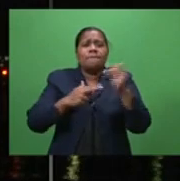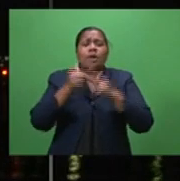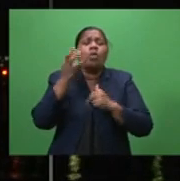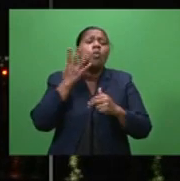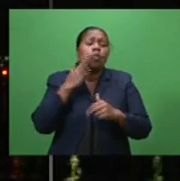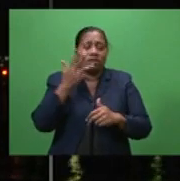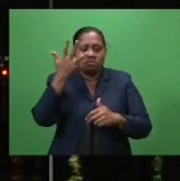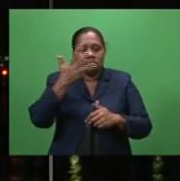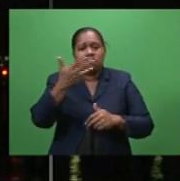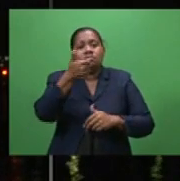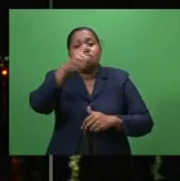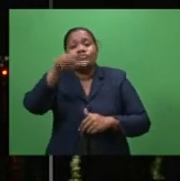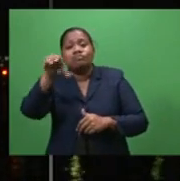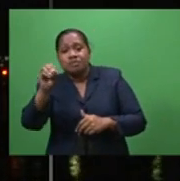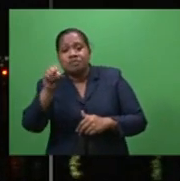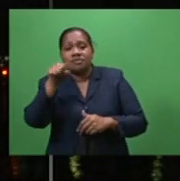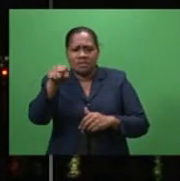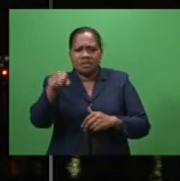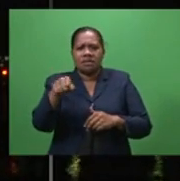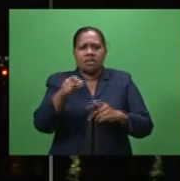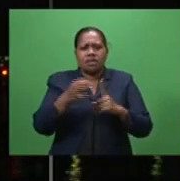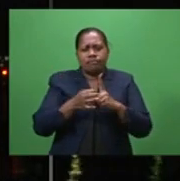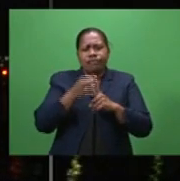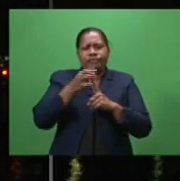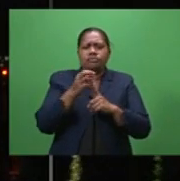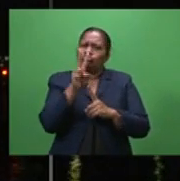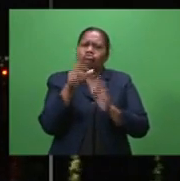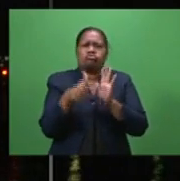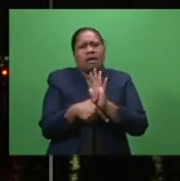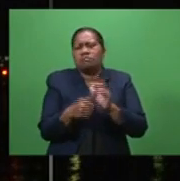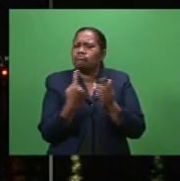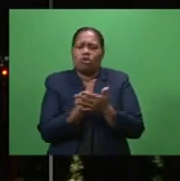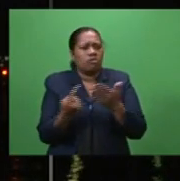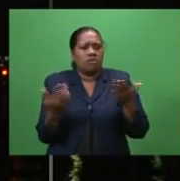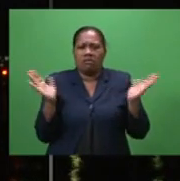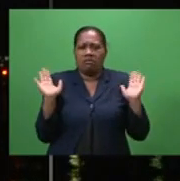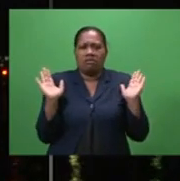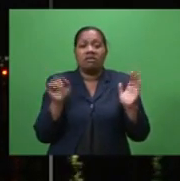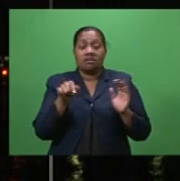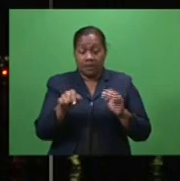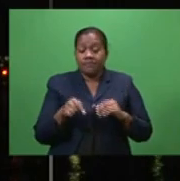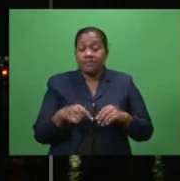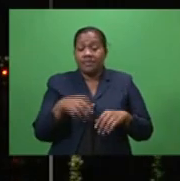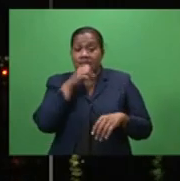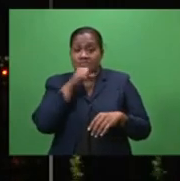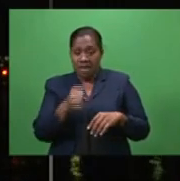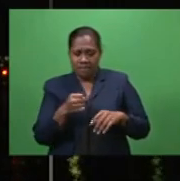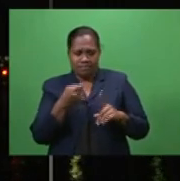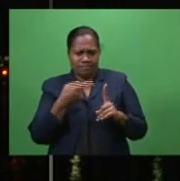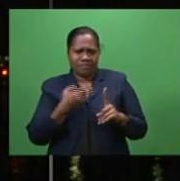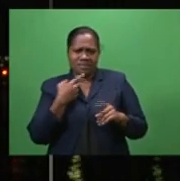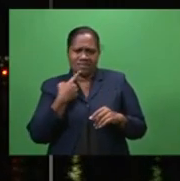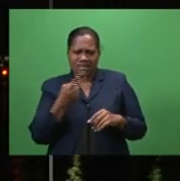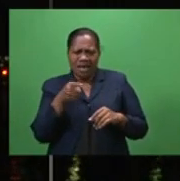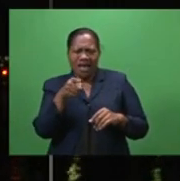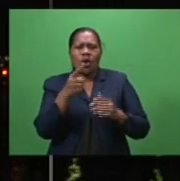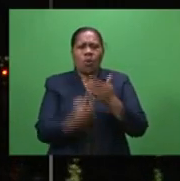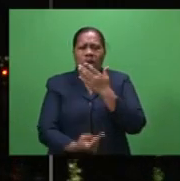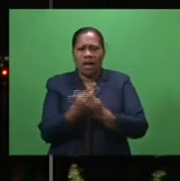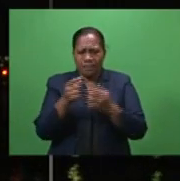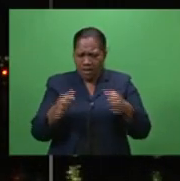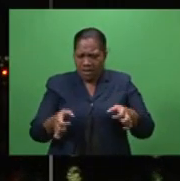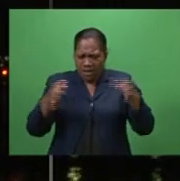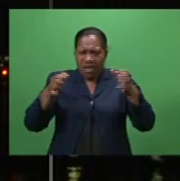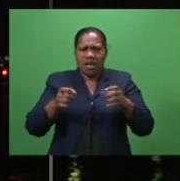1960s and has only been upgraded twice. Apenisa Wangarindova reports the wooden structure is rotting and poses a threat